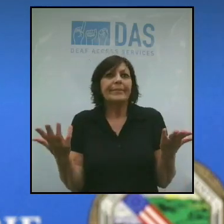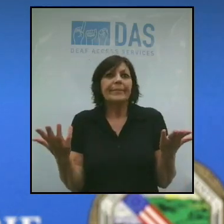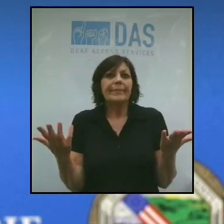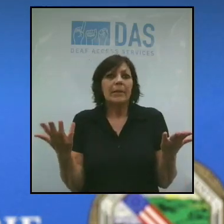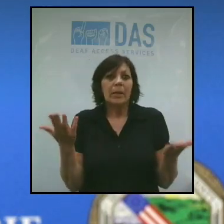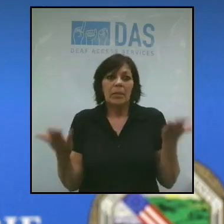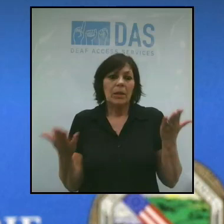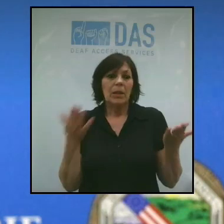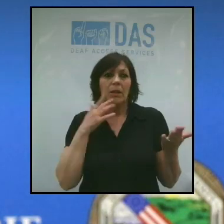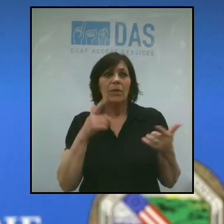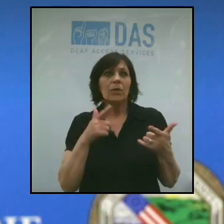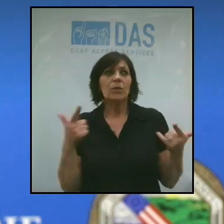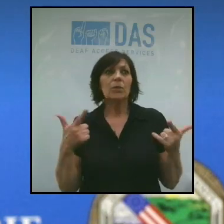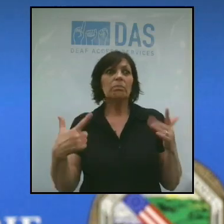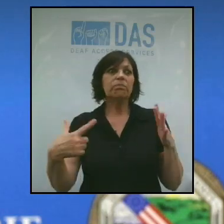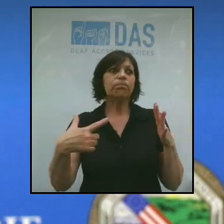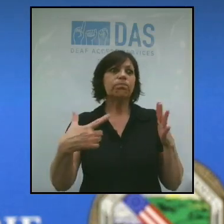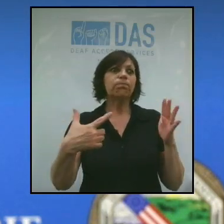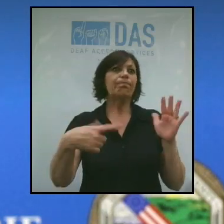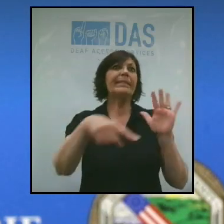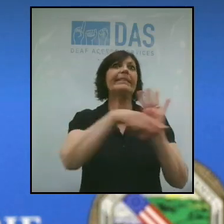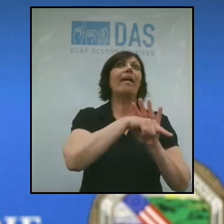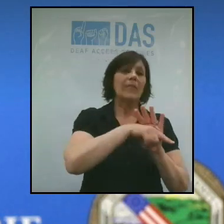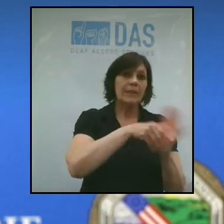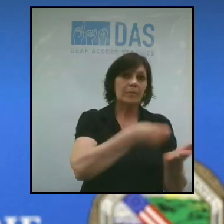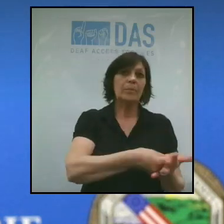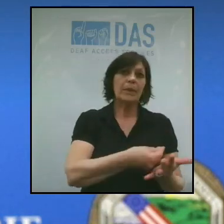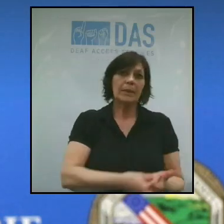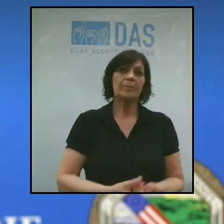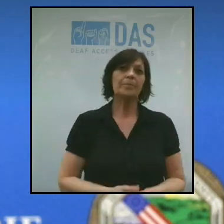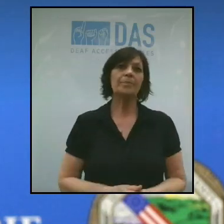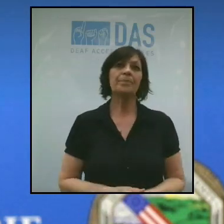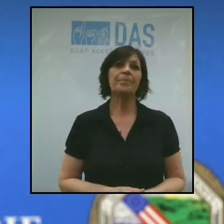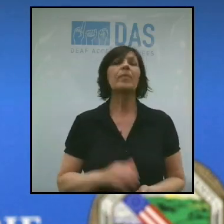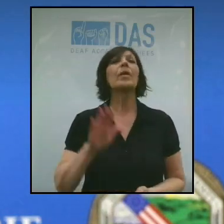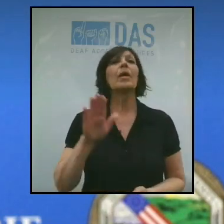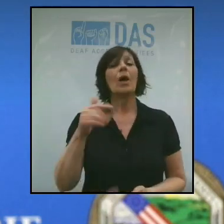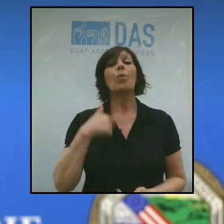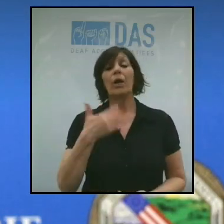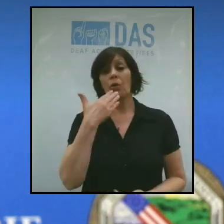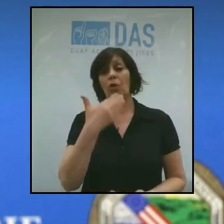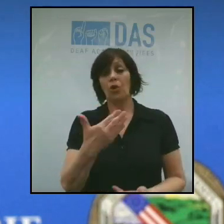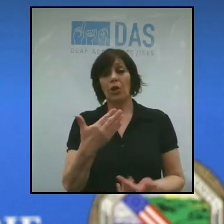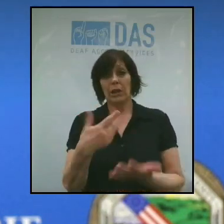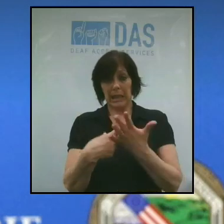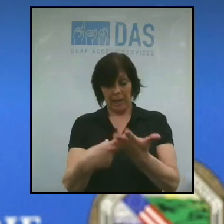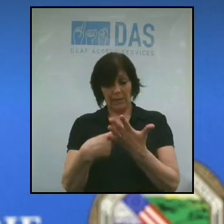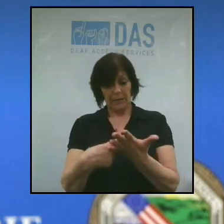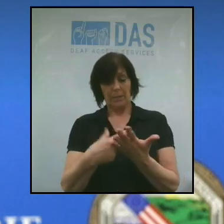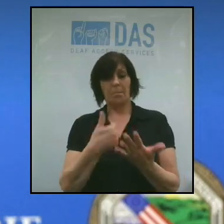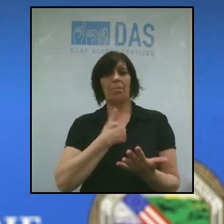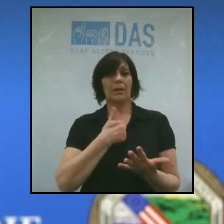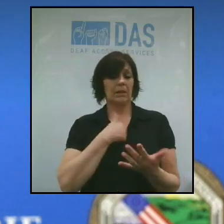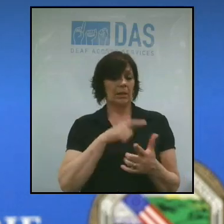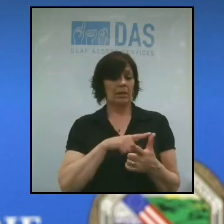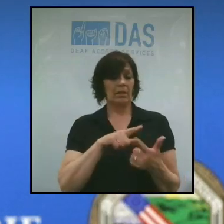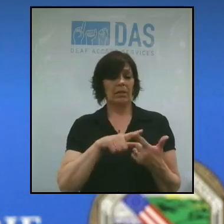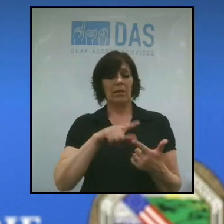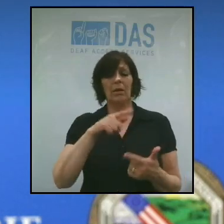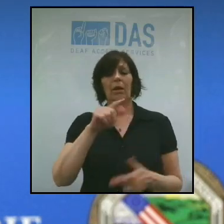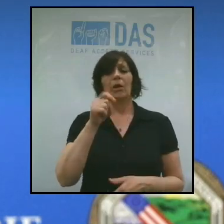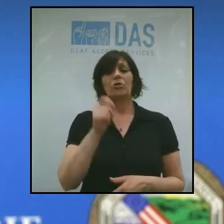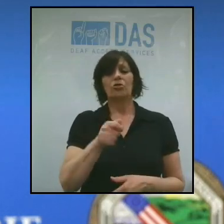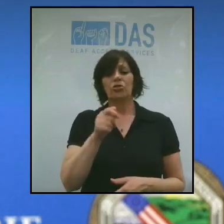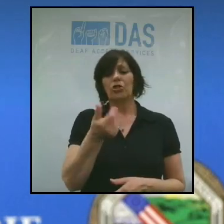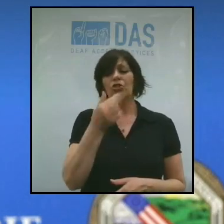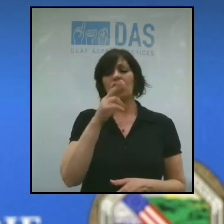prospect of huge shortfalls with no federal help on the way? Well, we did have a good conversation. It was myself, Judge Gary Moore, who's